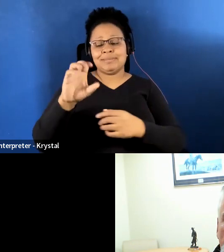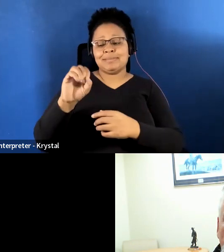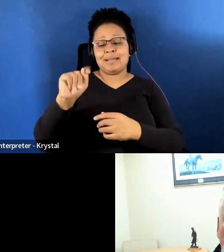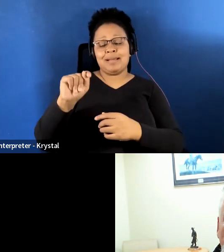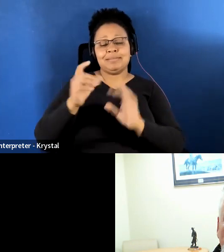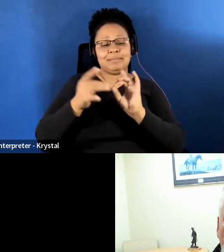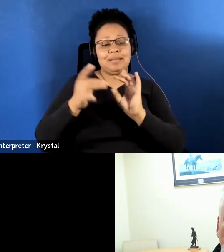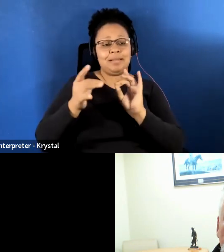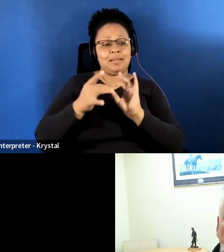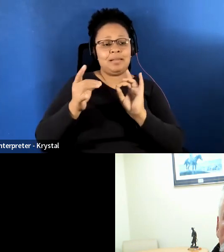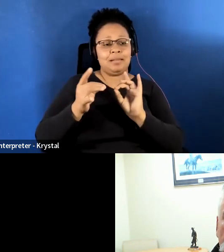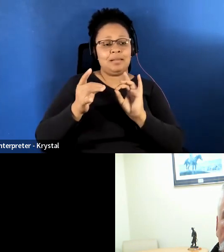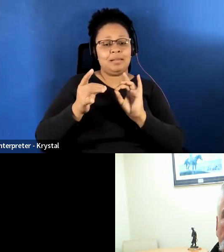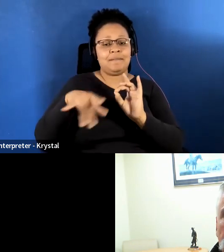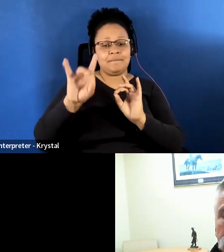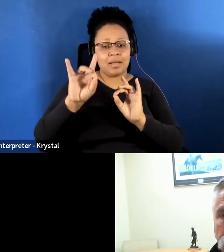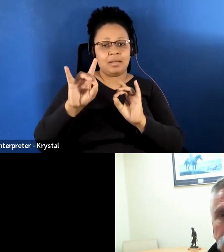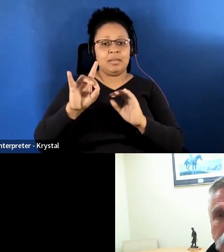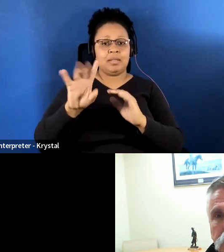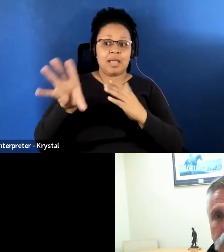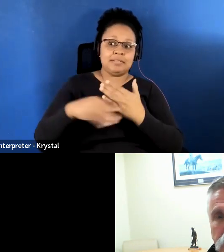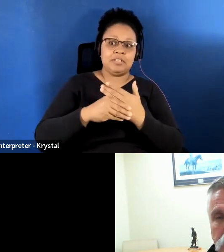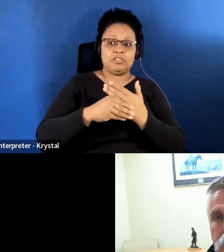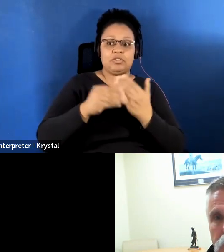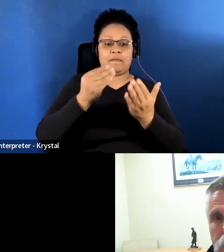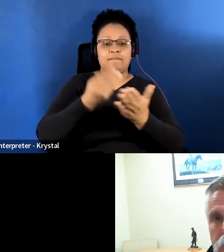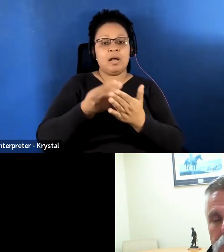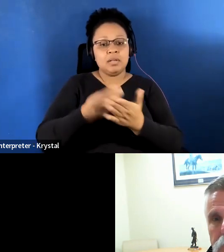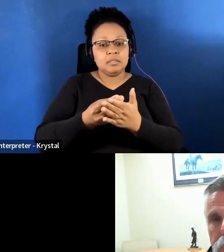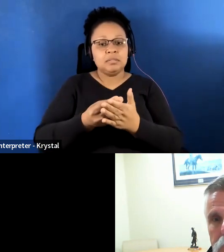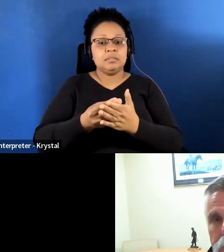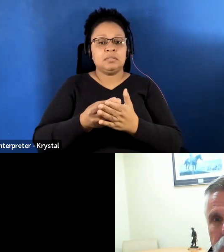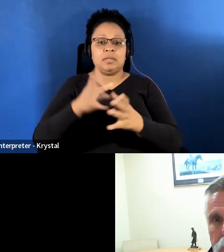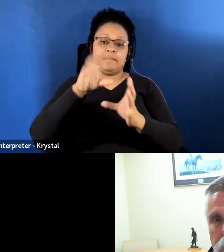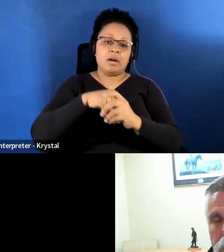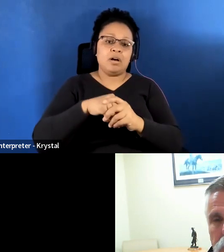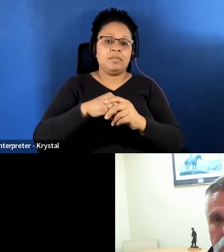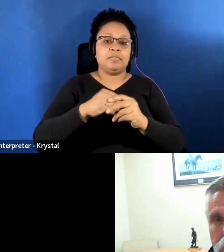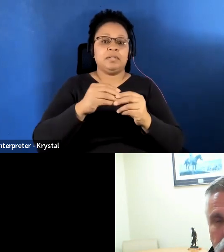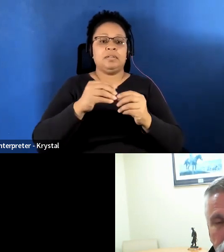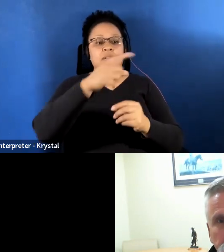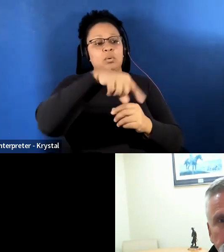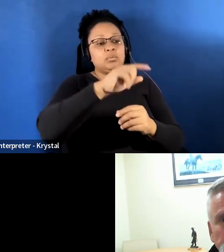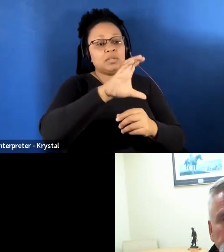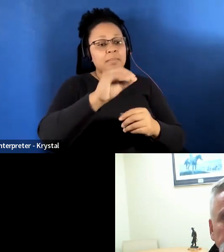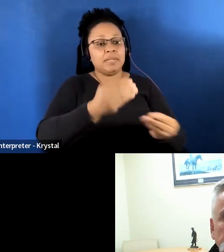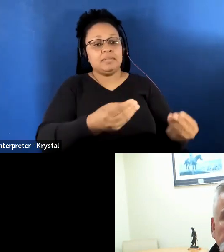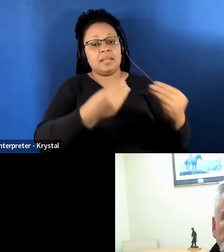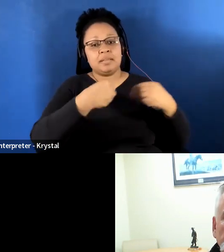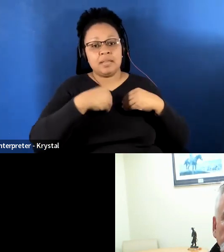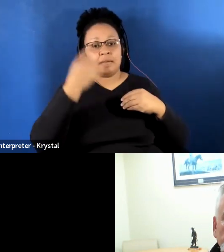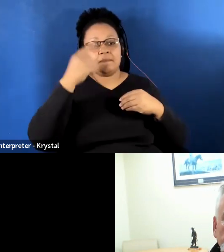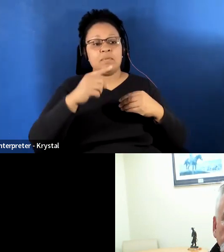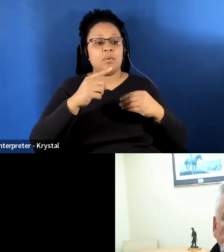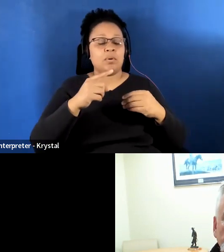that, finding, you know, additional funds and getting more involved in philanthropy, in my mind, I was